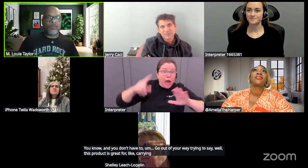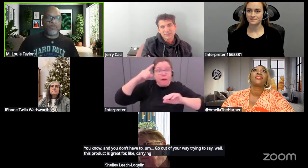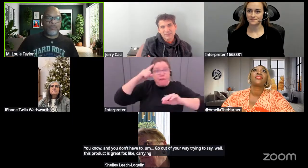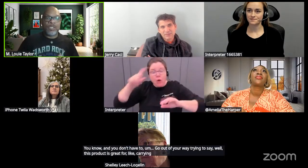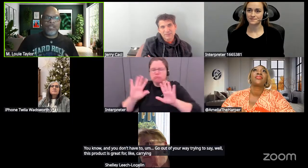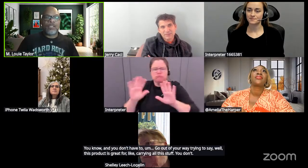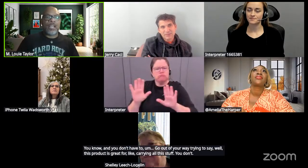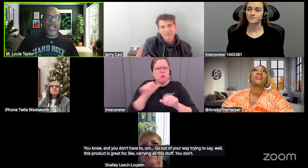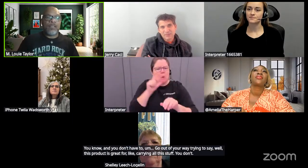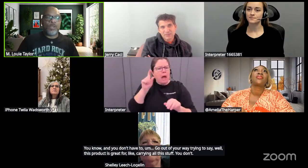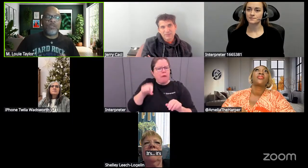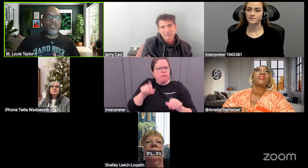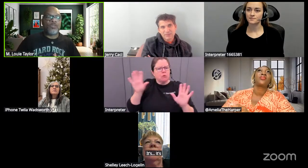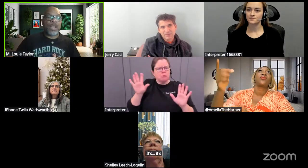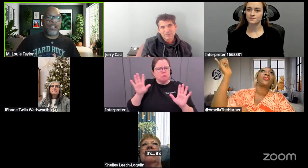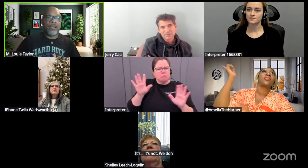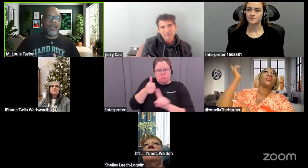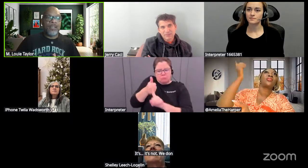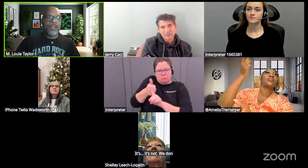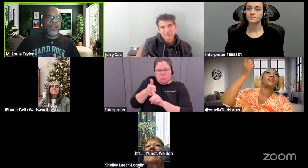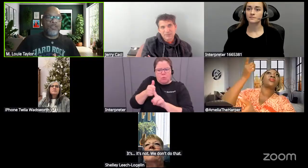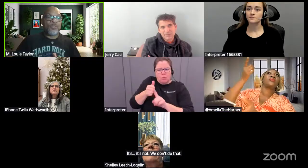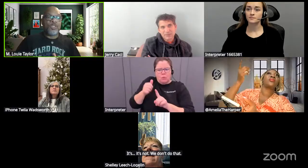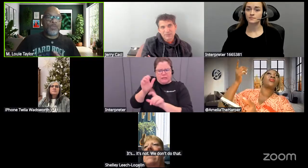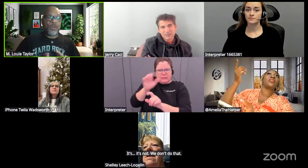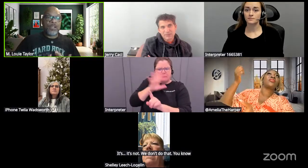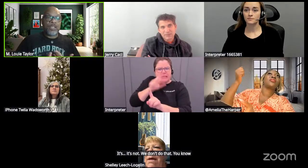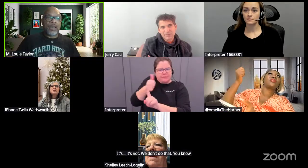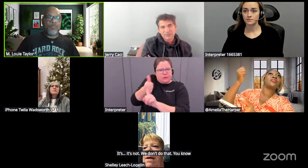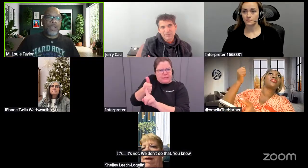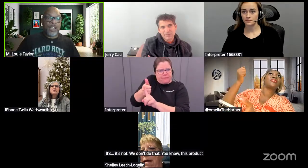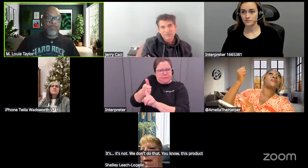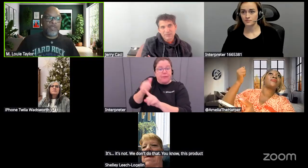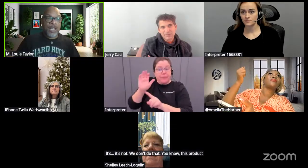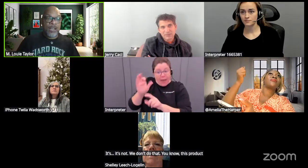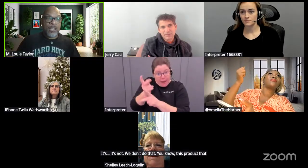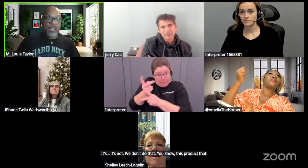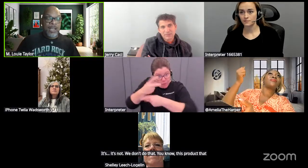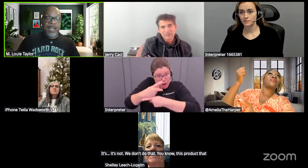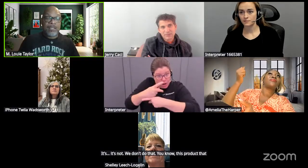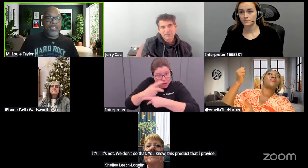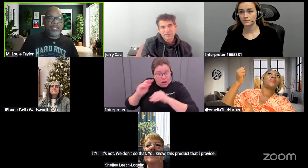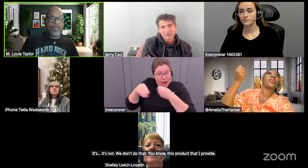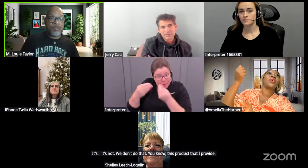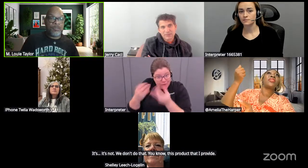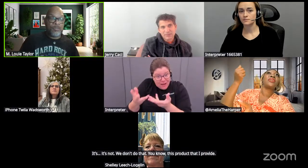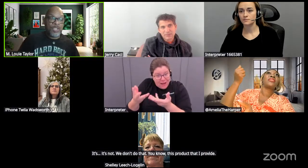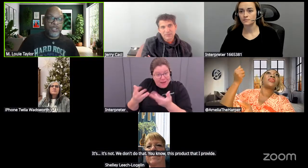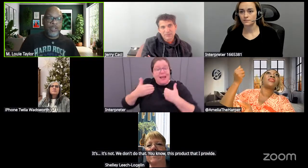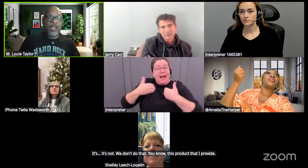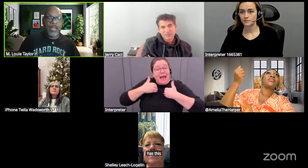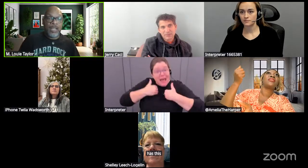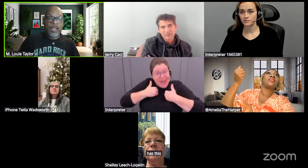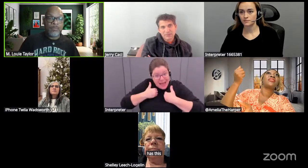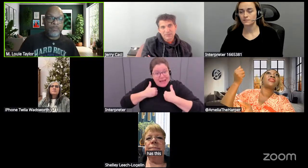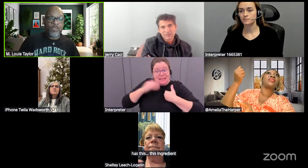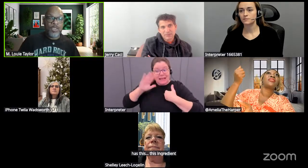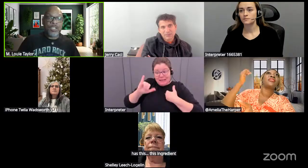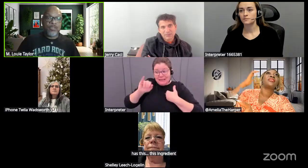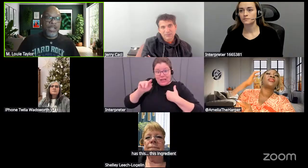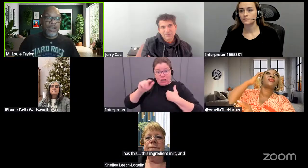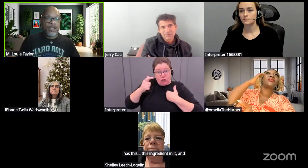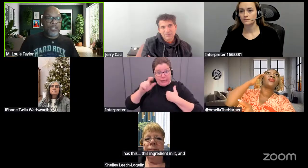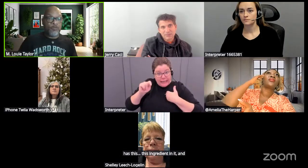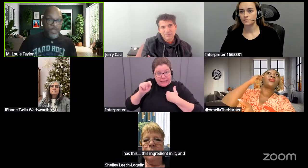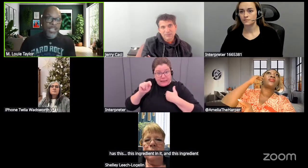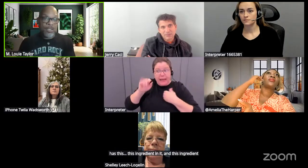don't. It's not. We don't do that. This product that I provide has this ingredient in it, and this